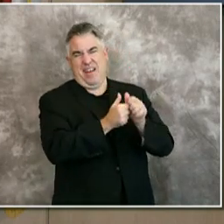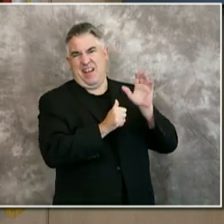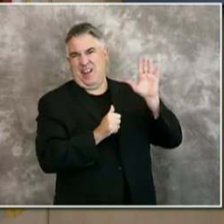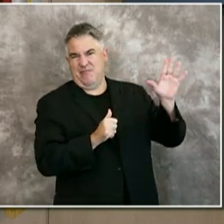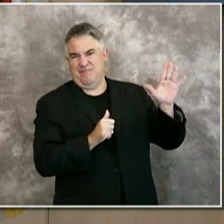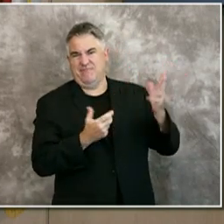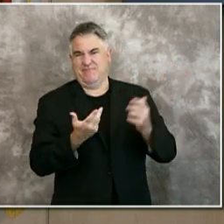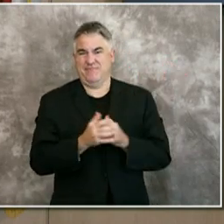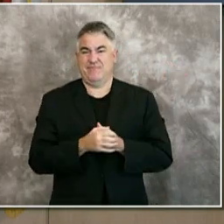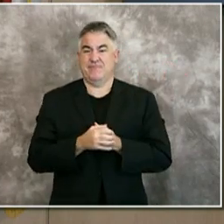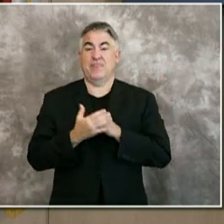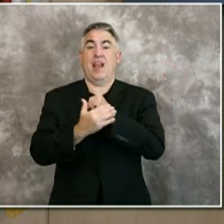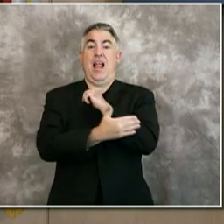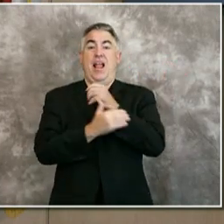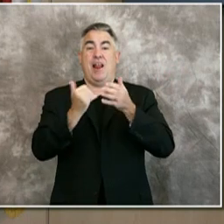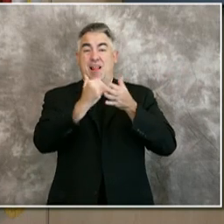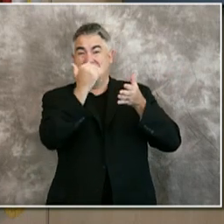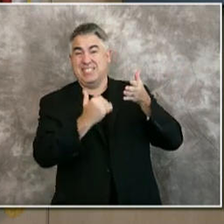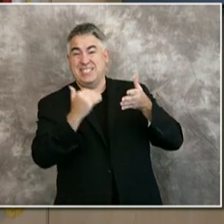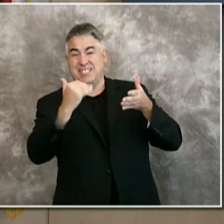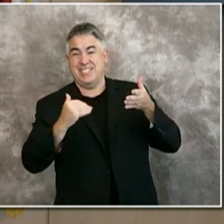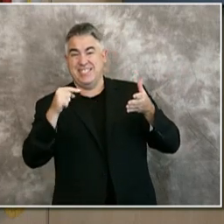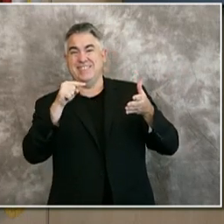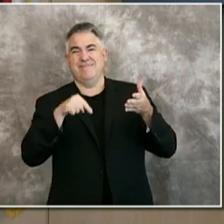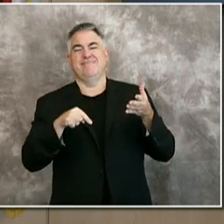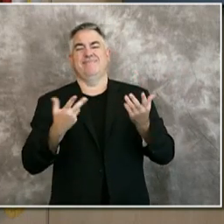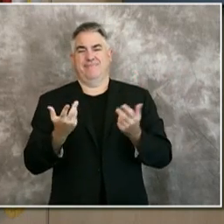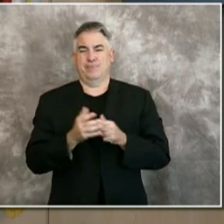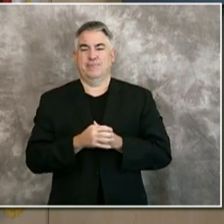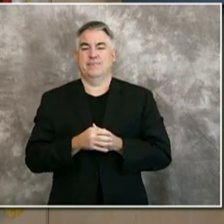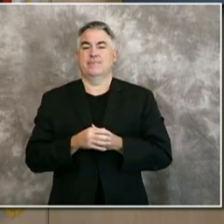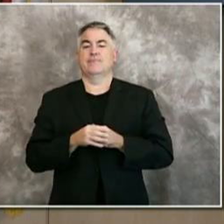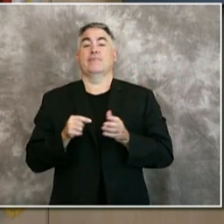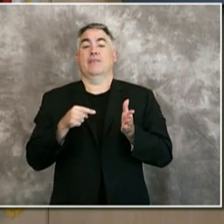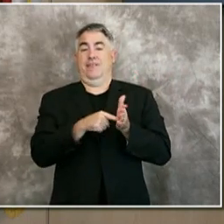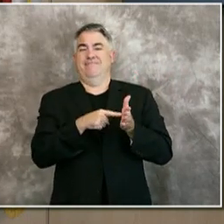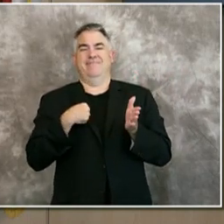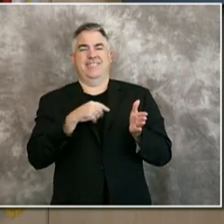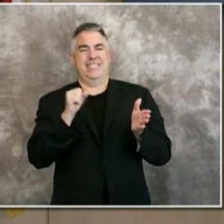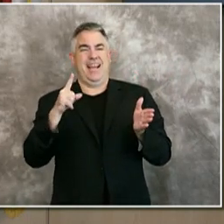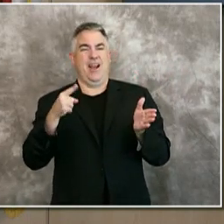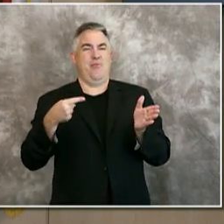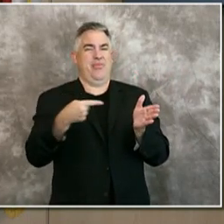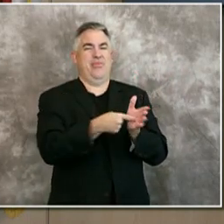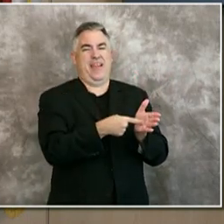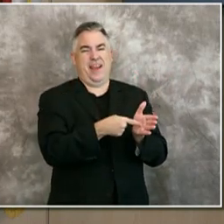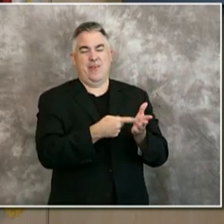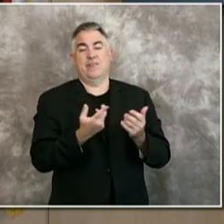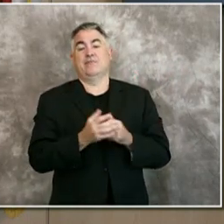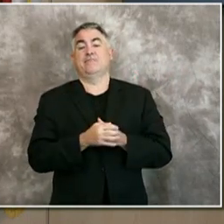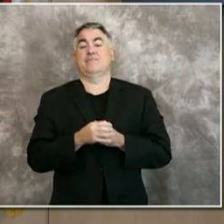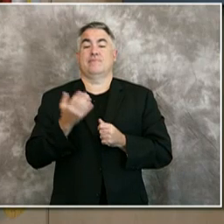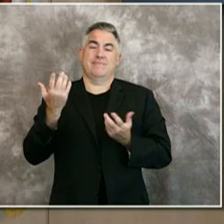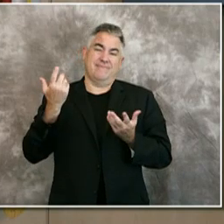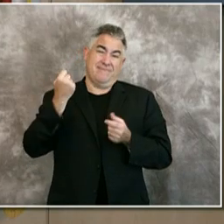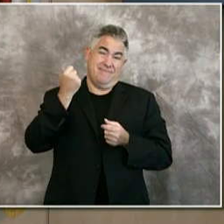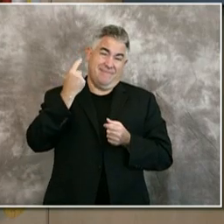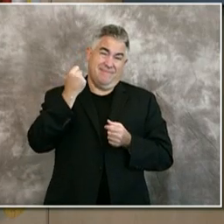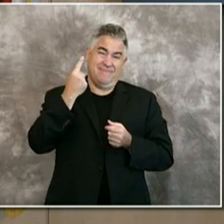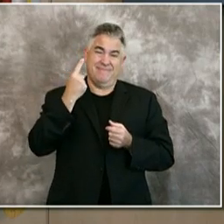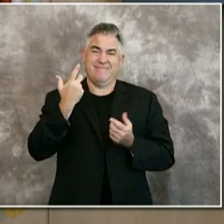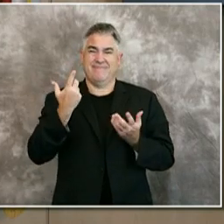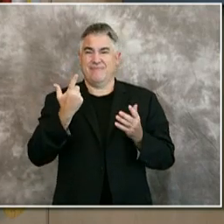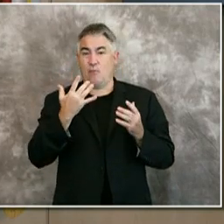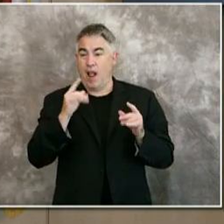that watch list by the state wind up there because of a series of metrics that have been reached that show the spread of